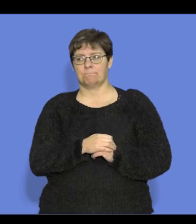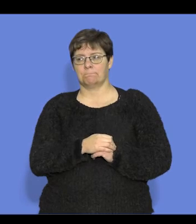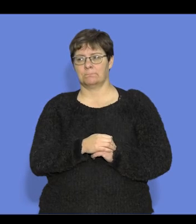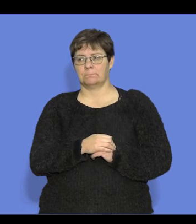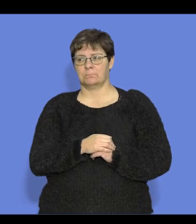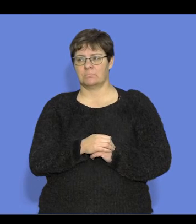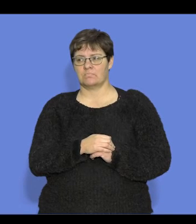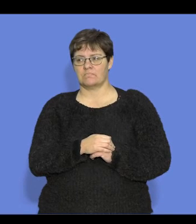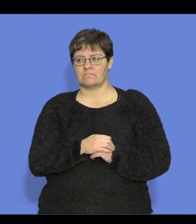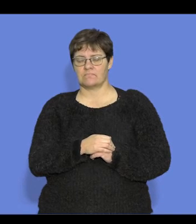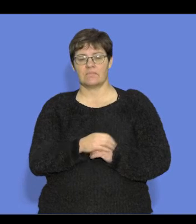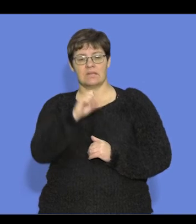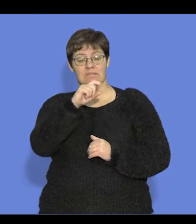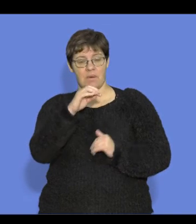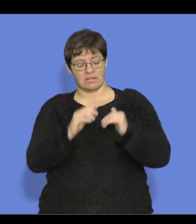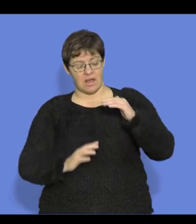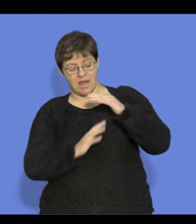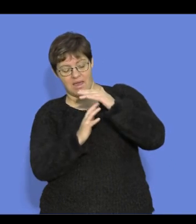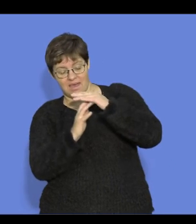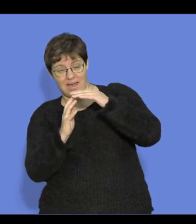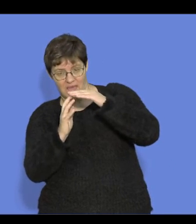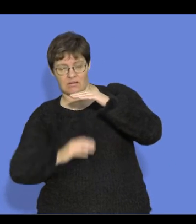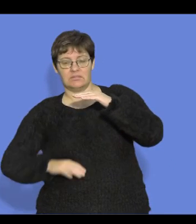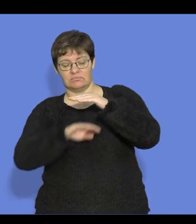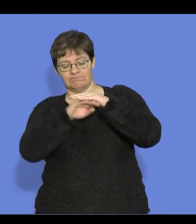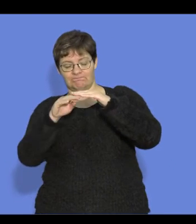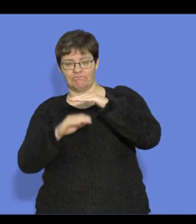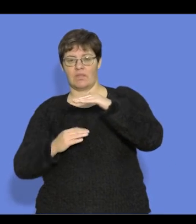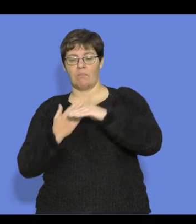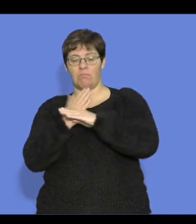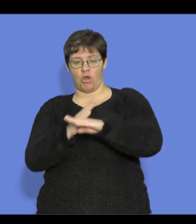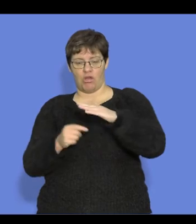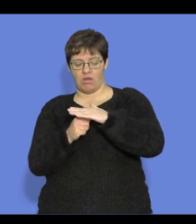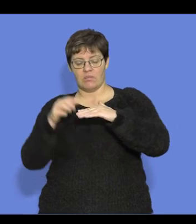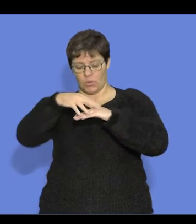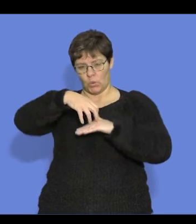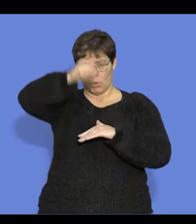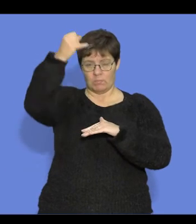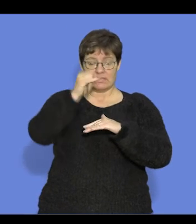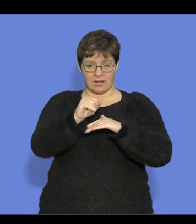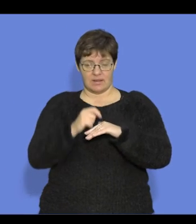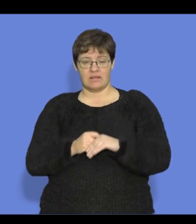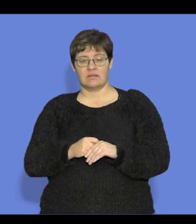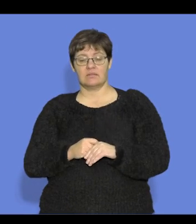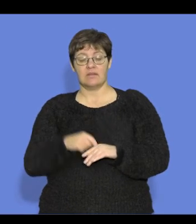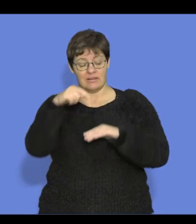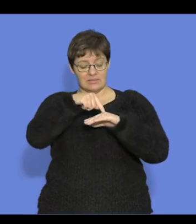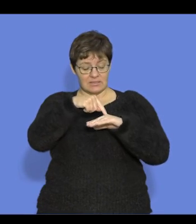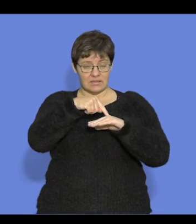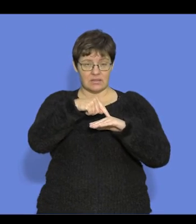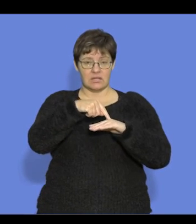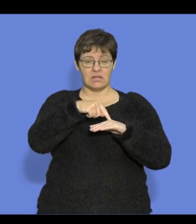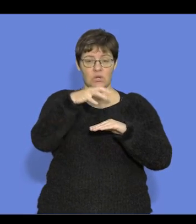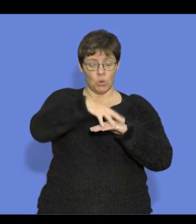blocking only the stomata on the lower surface. Here we are blocking the stomata on the upper surface,